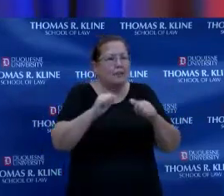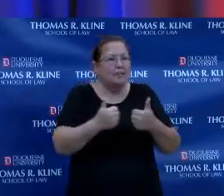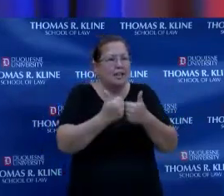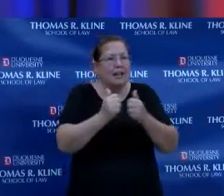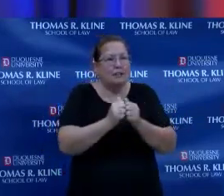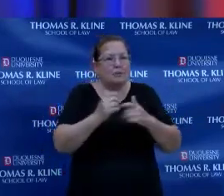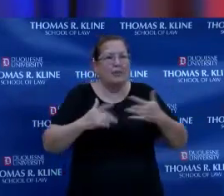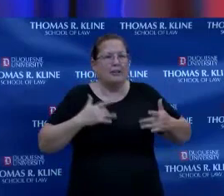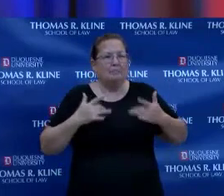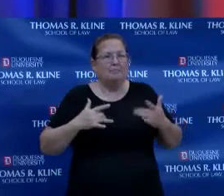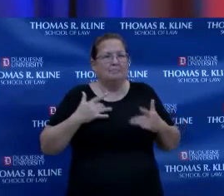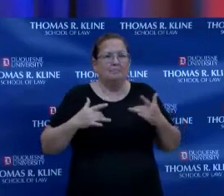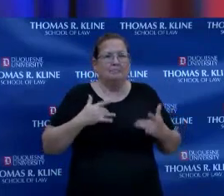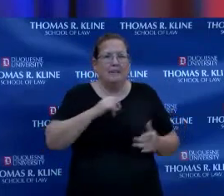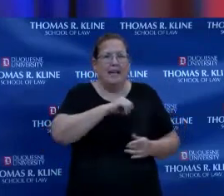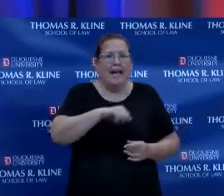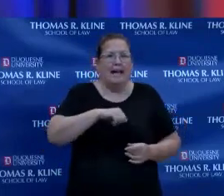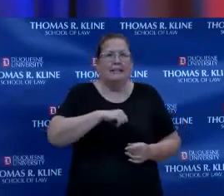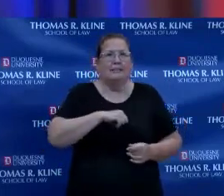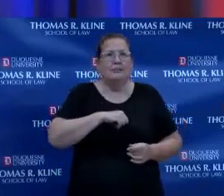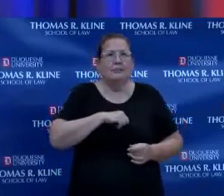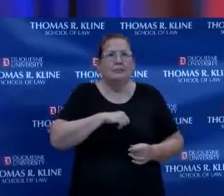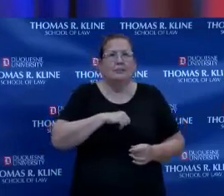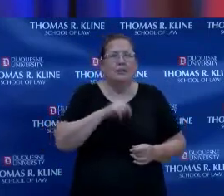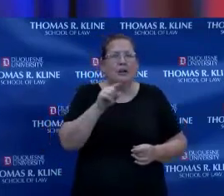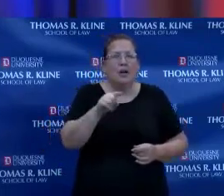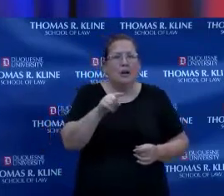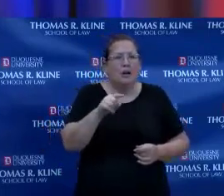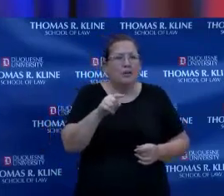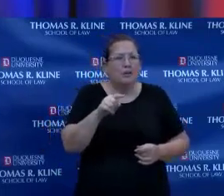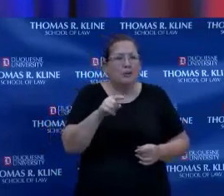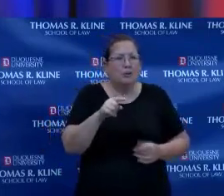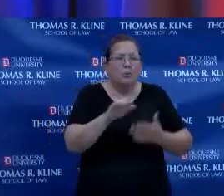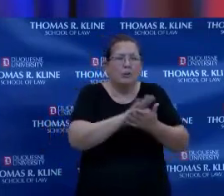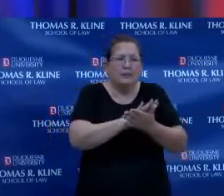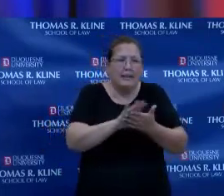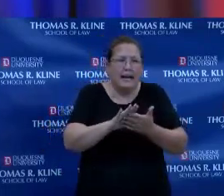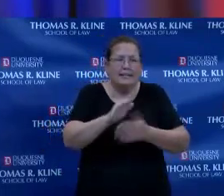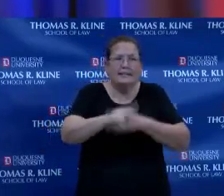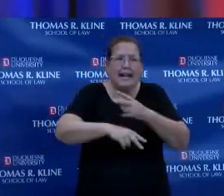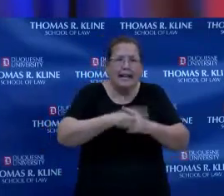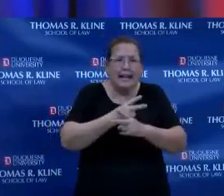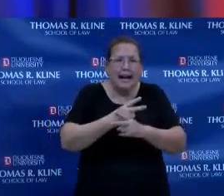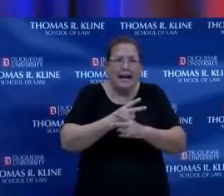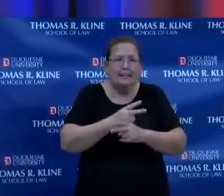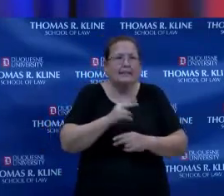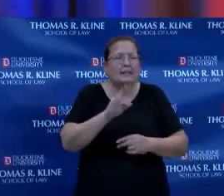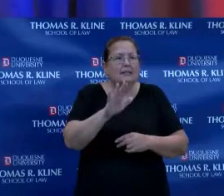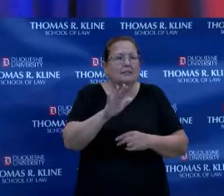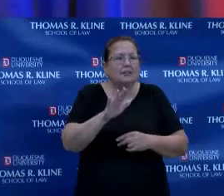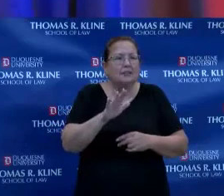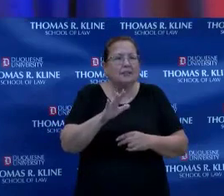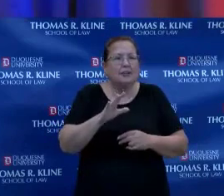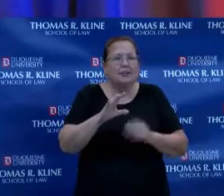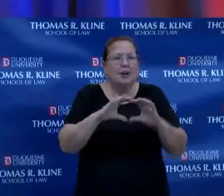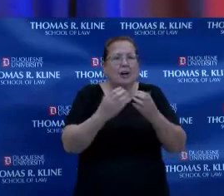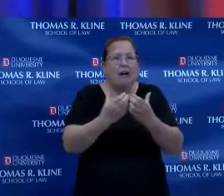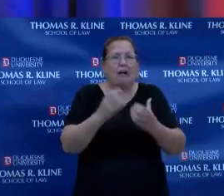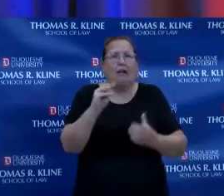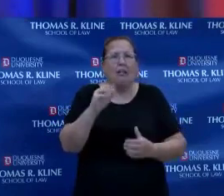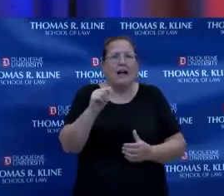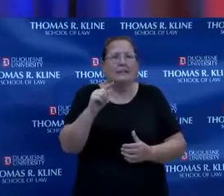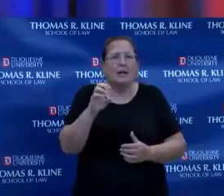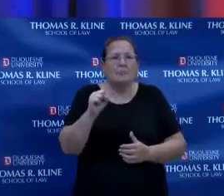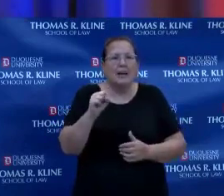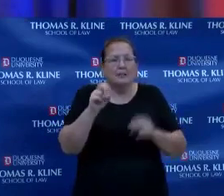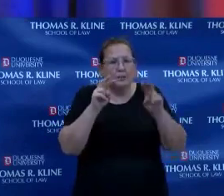can-do mindset. You treated your colleagues with grace and dignity every step of the way. You looked out for each other.